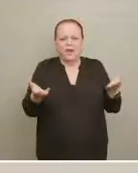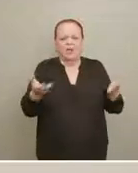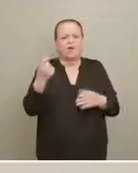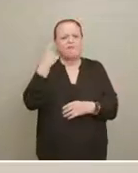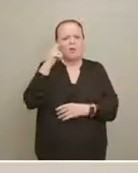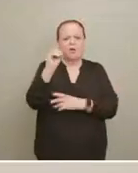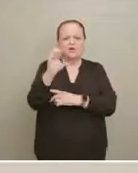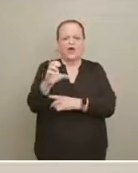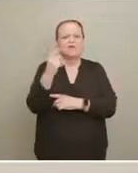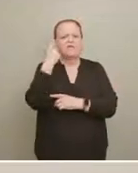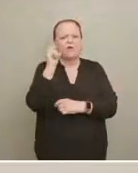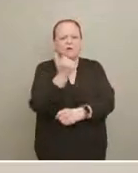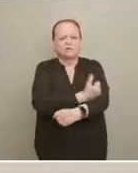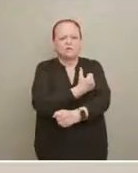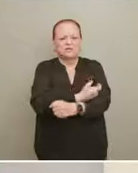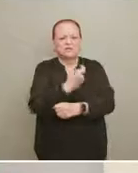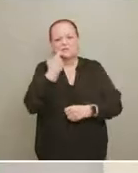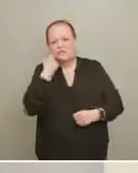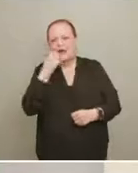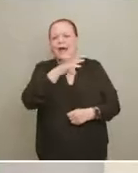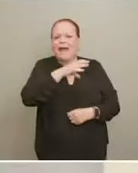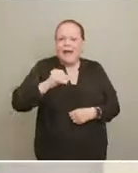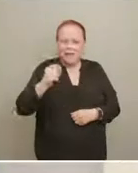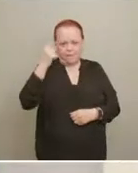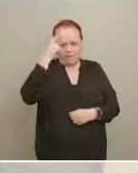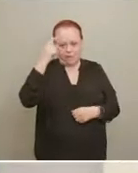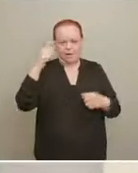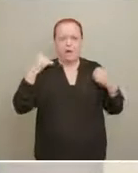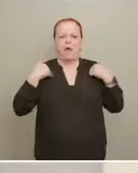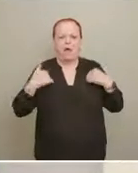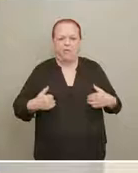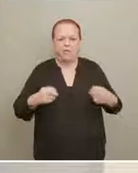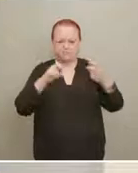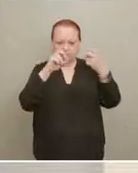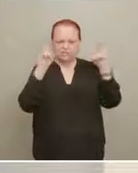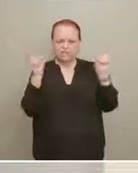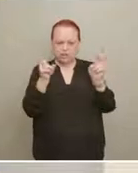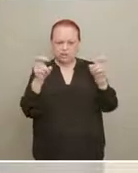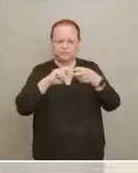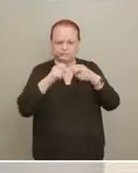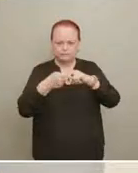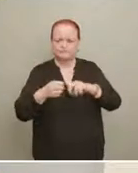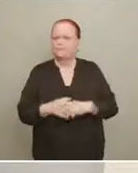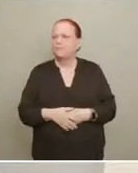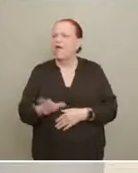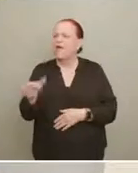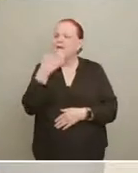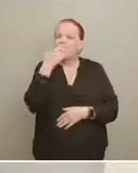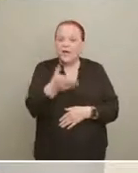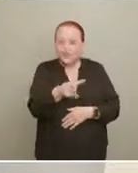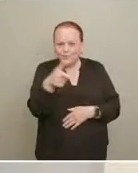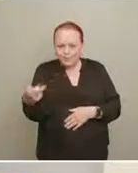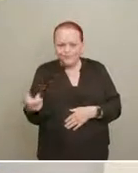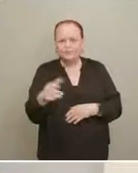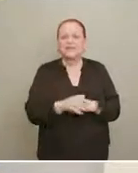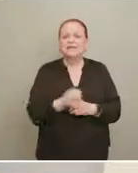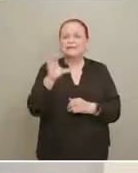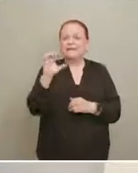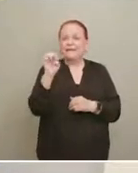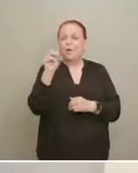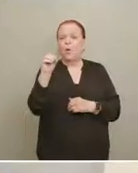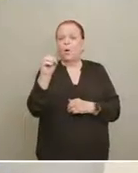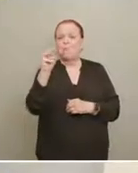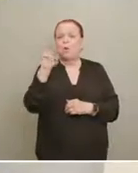addiction treatment and mental health services. Thank you, Mr. Chairman. Thank you, Supervisor Foley. I'd like to start with CEO Marshall